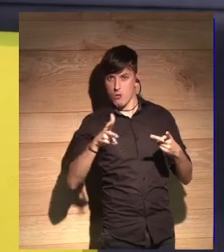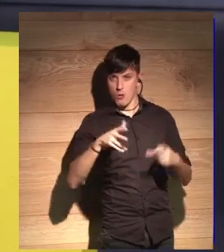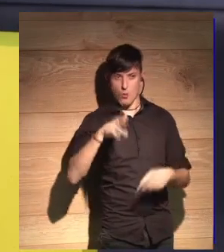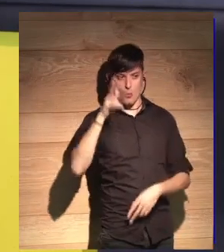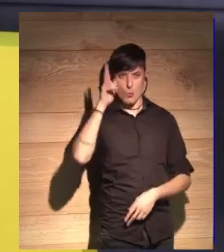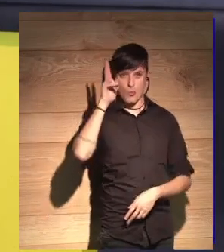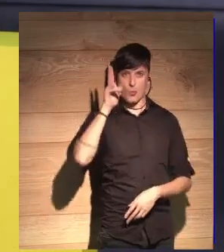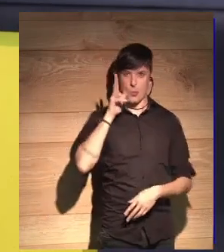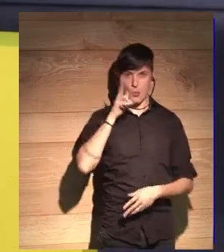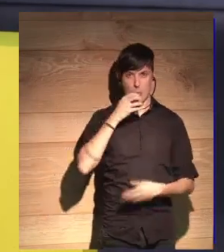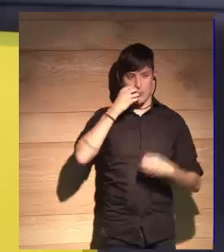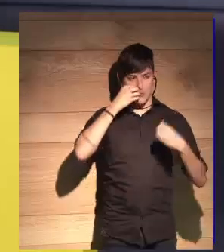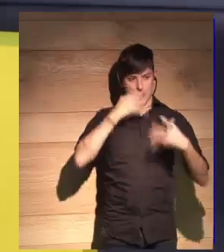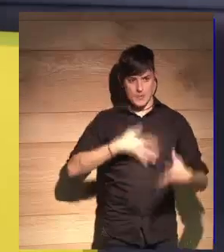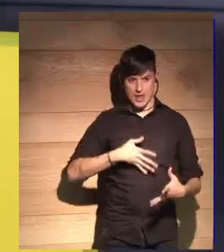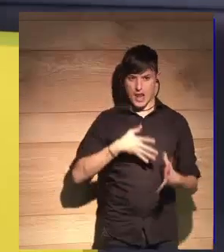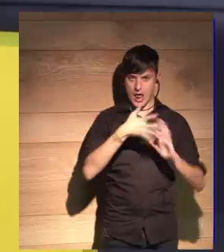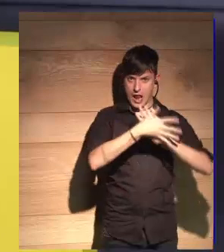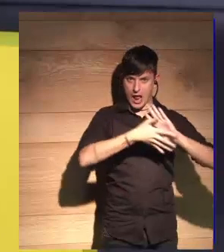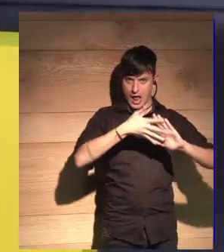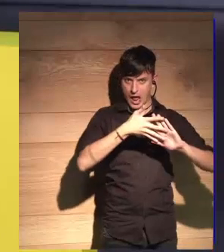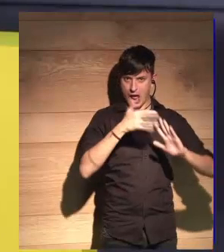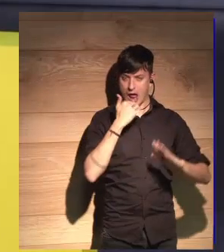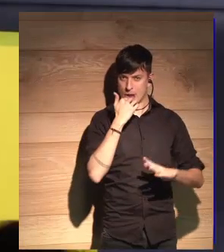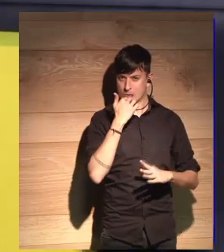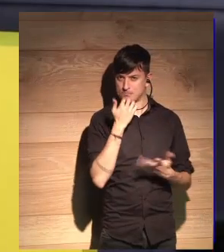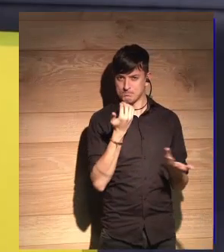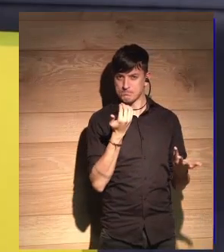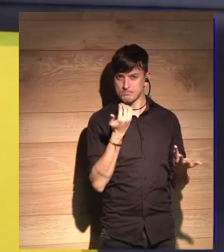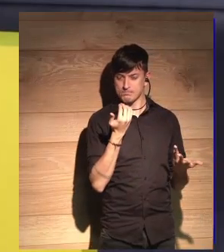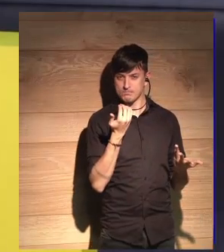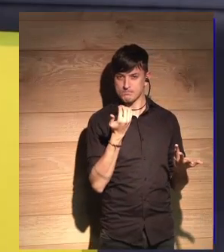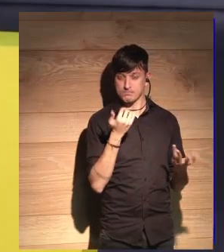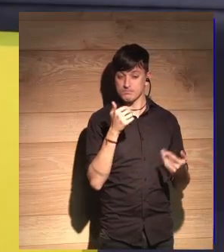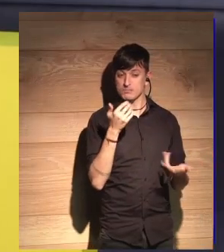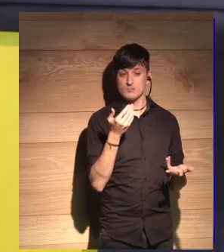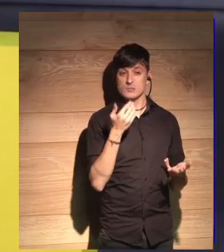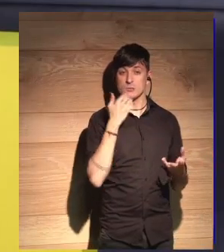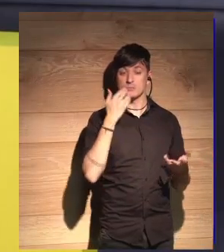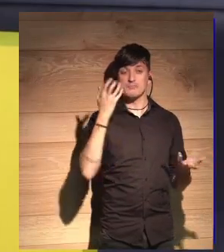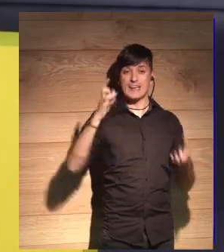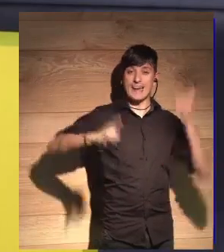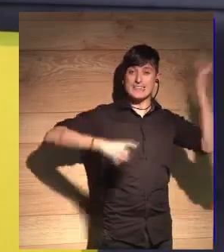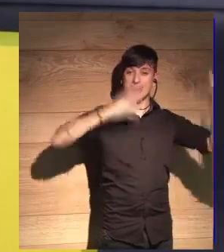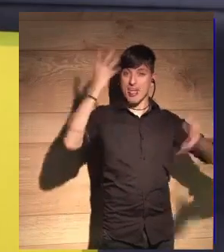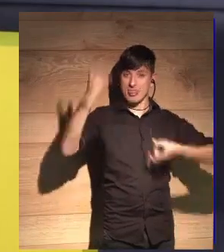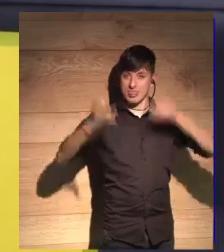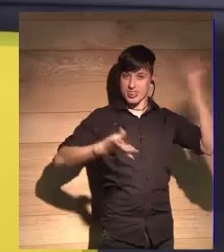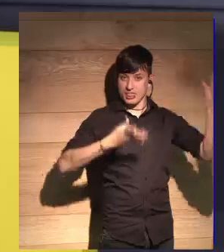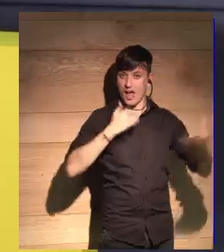Roth. We have the privilege to speak about something that in the world of technology is as human as